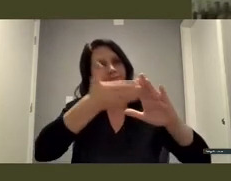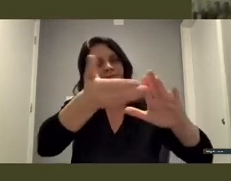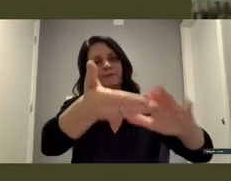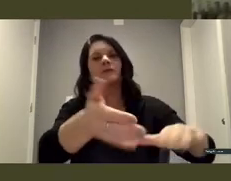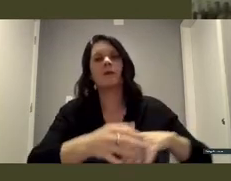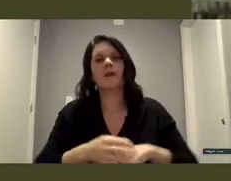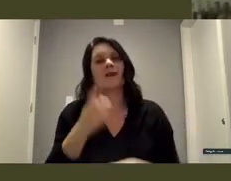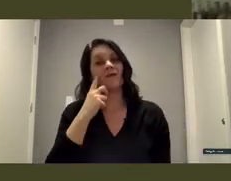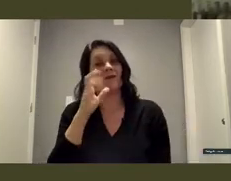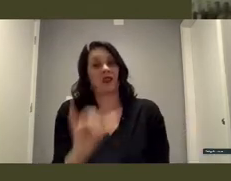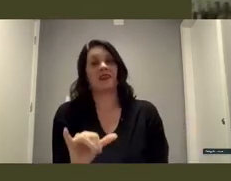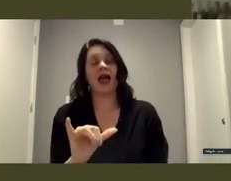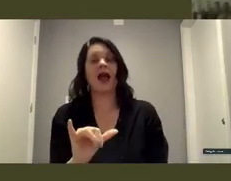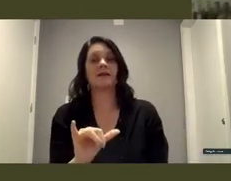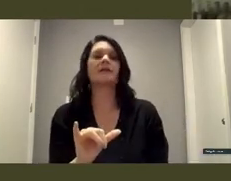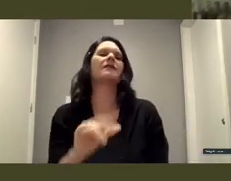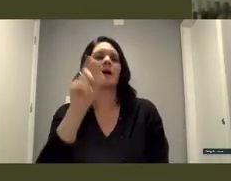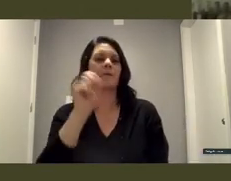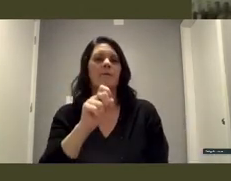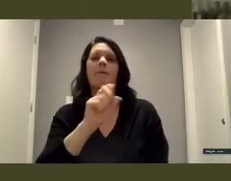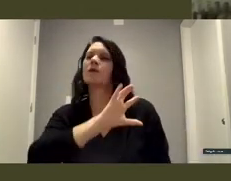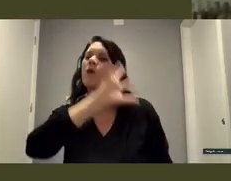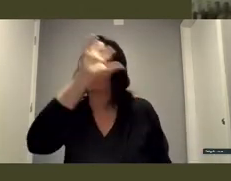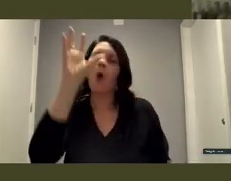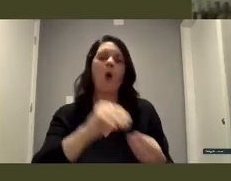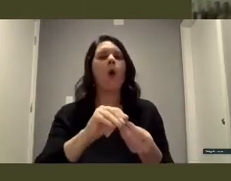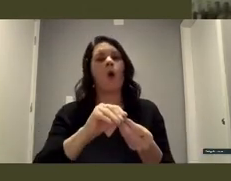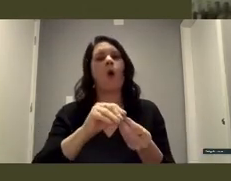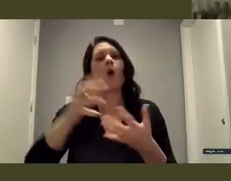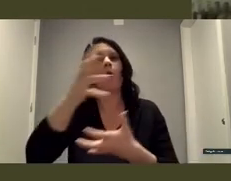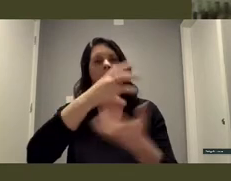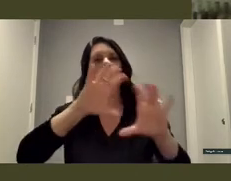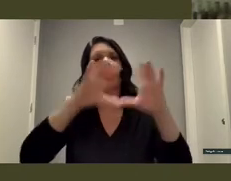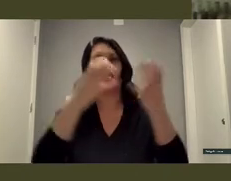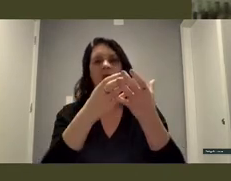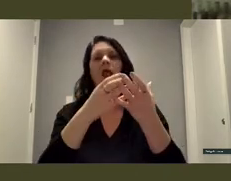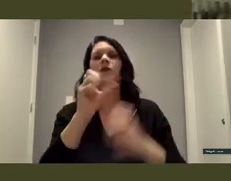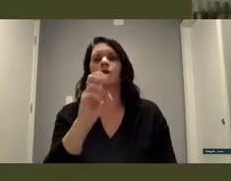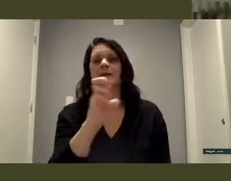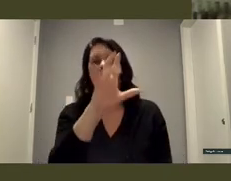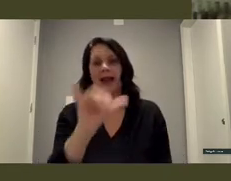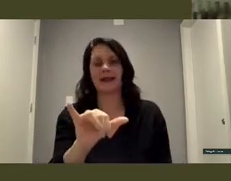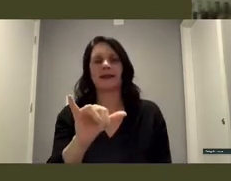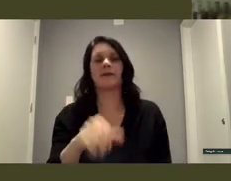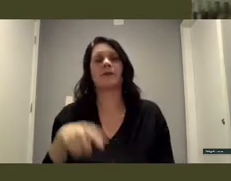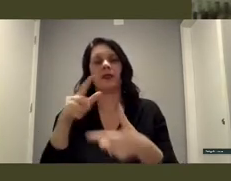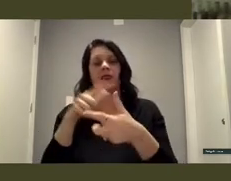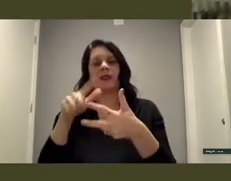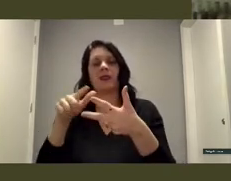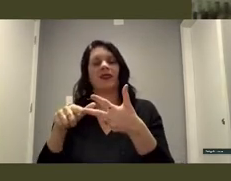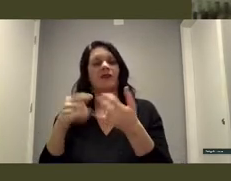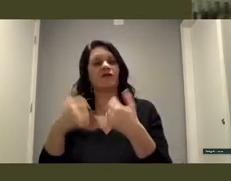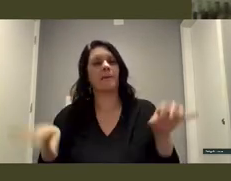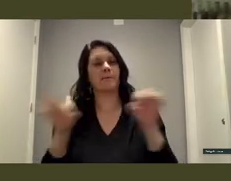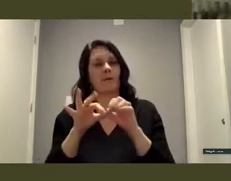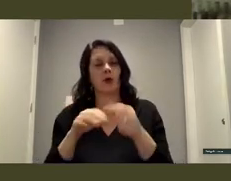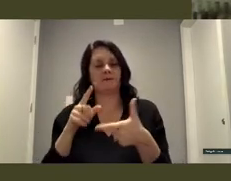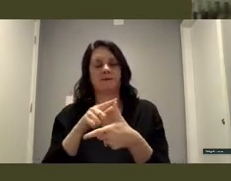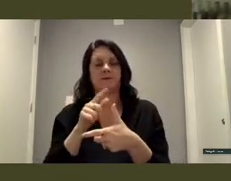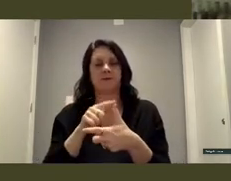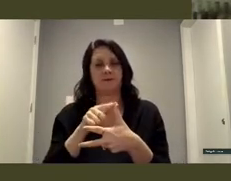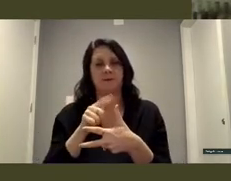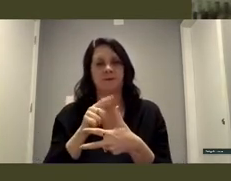to be sort of, you know, whole of society approach to come. Let me say, so there's three things here important here, right? So one is that, you